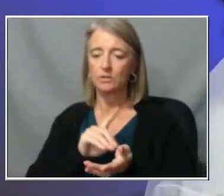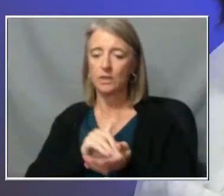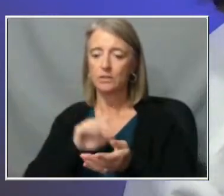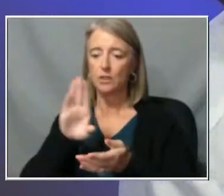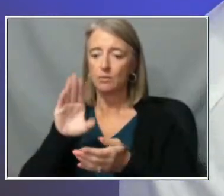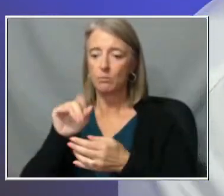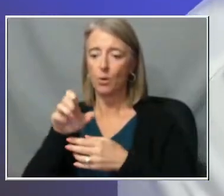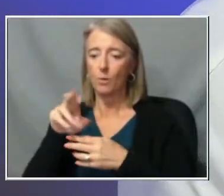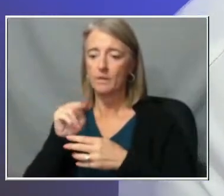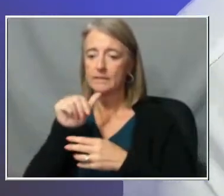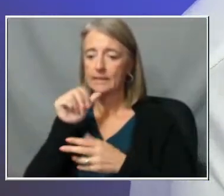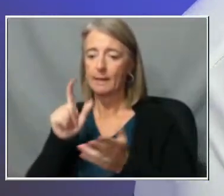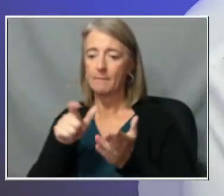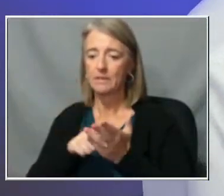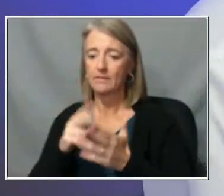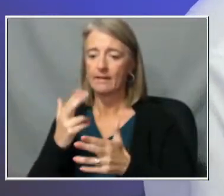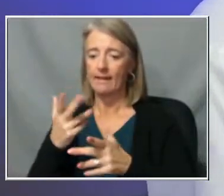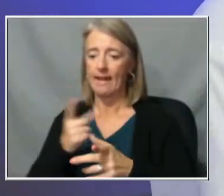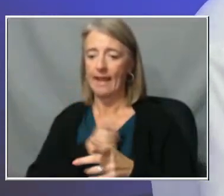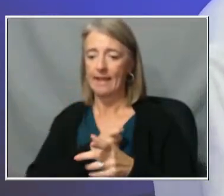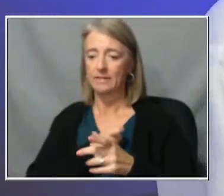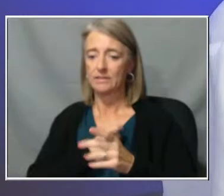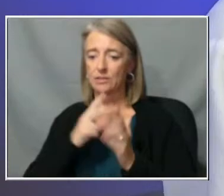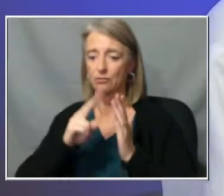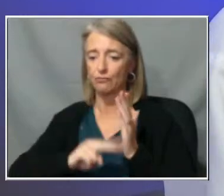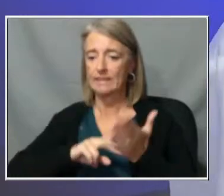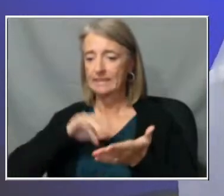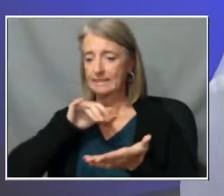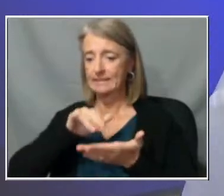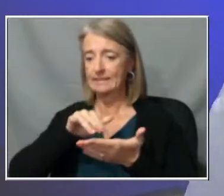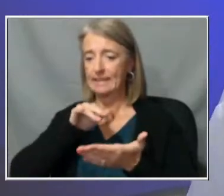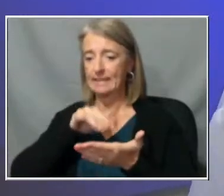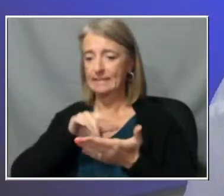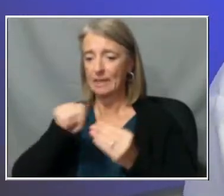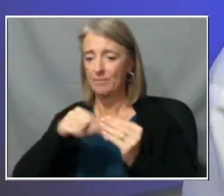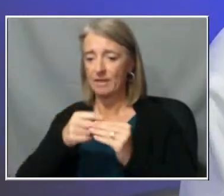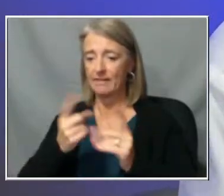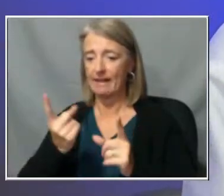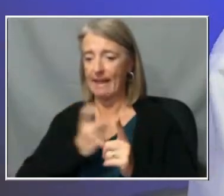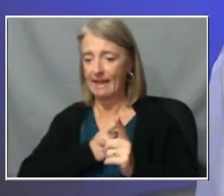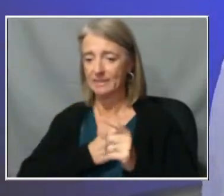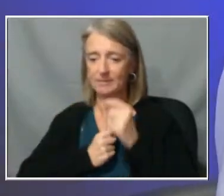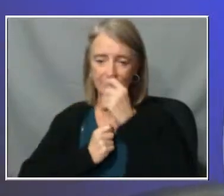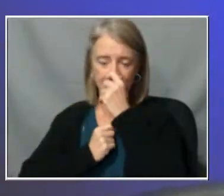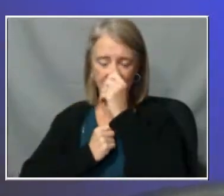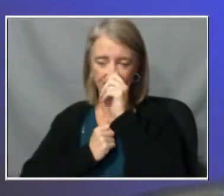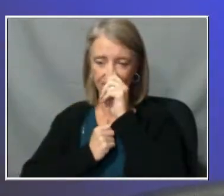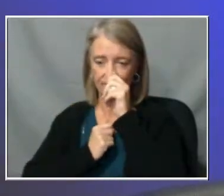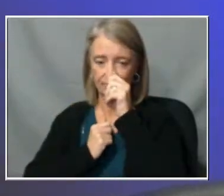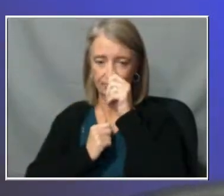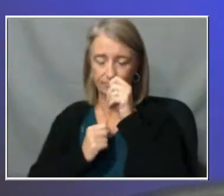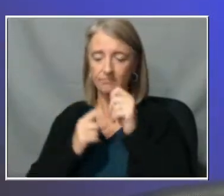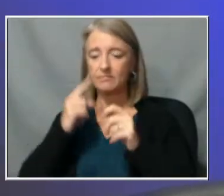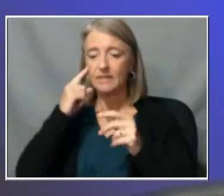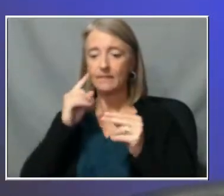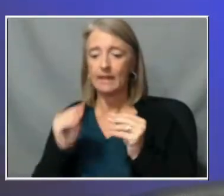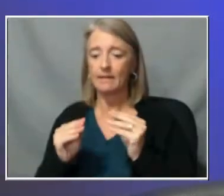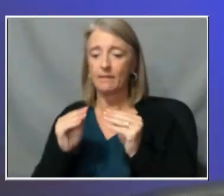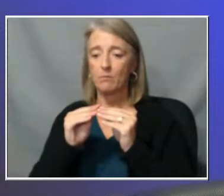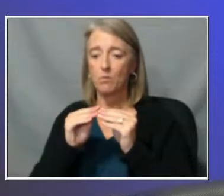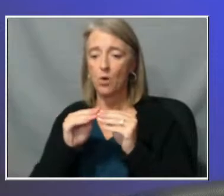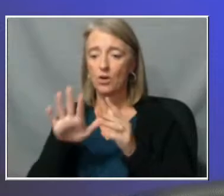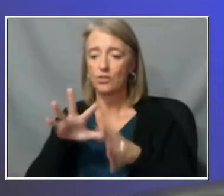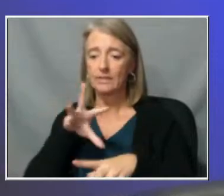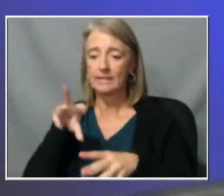that whenever I ask her to do something, she goes and reads the studies about it, and then she asks me about it. And so I think the more you're engaged, I